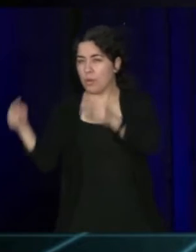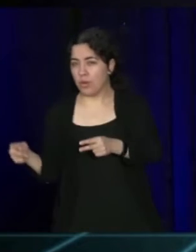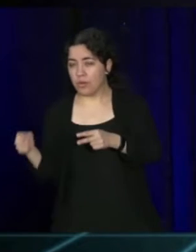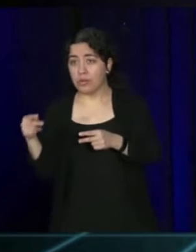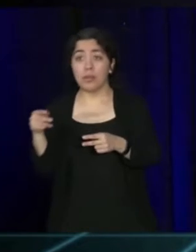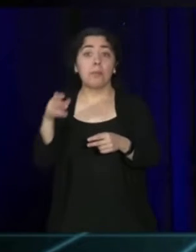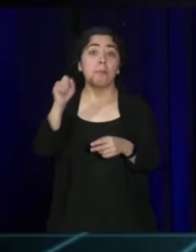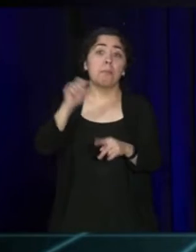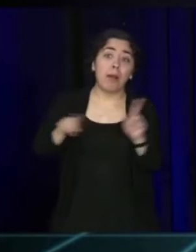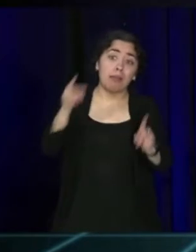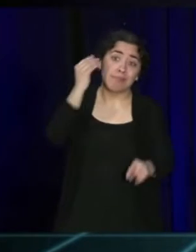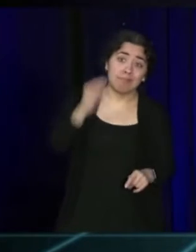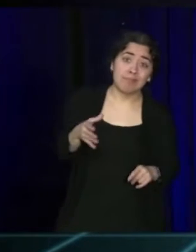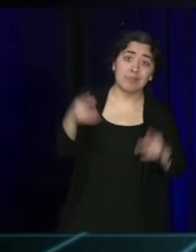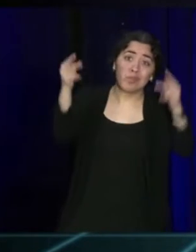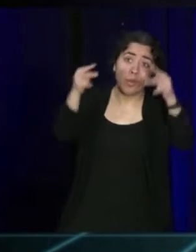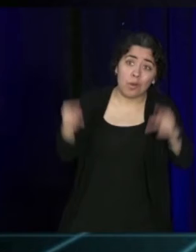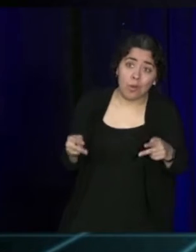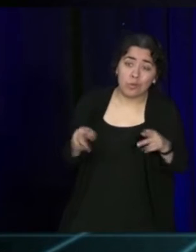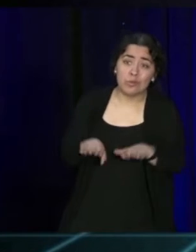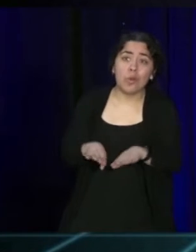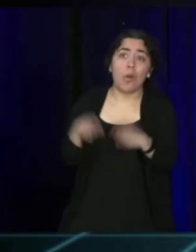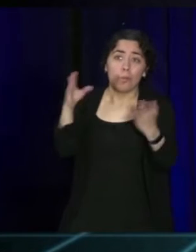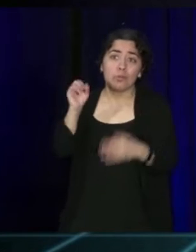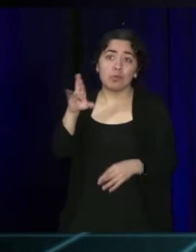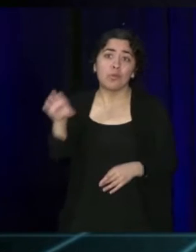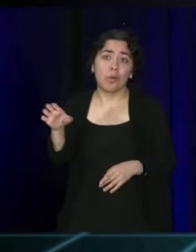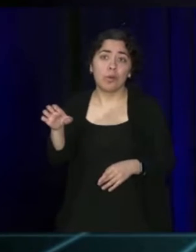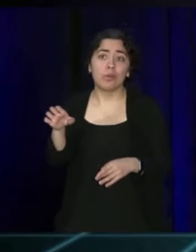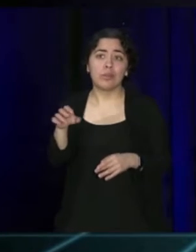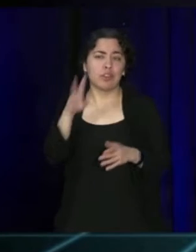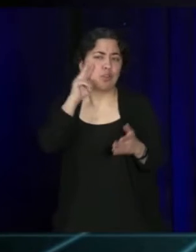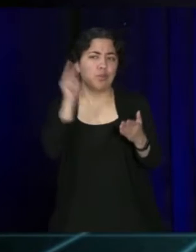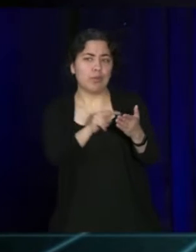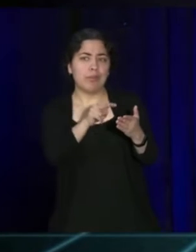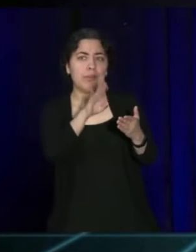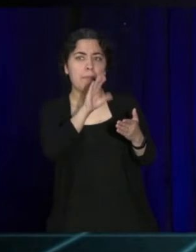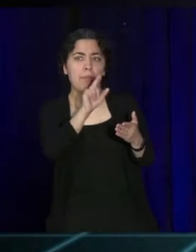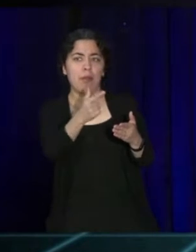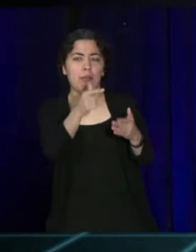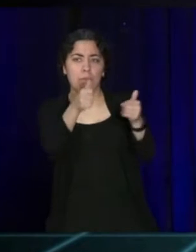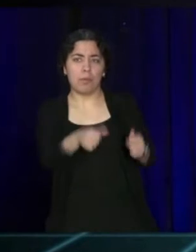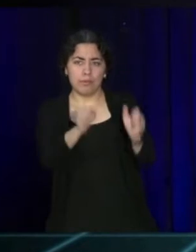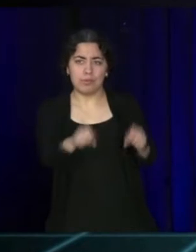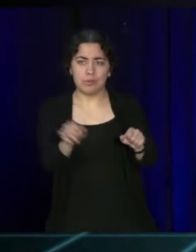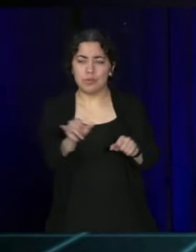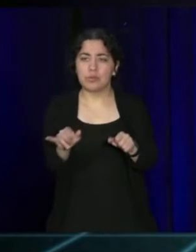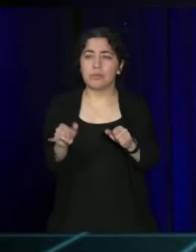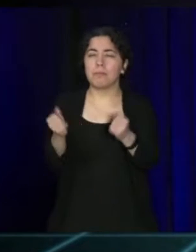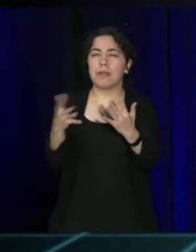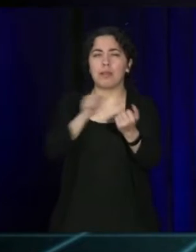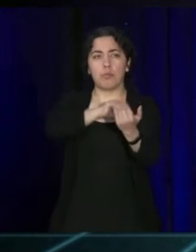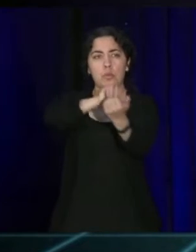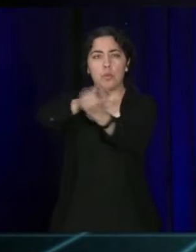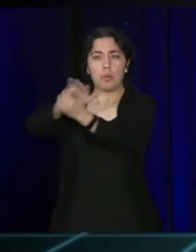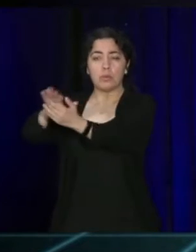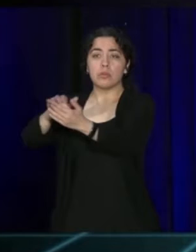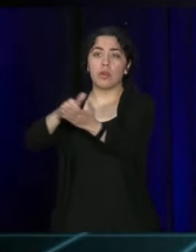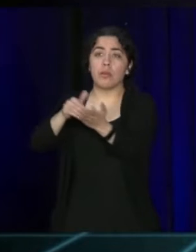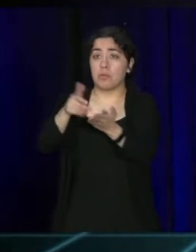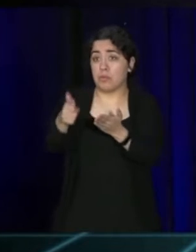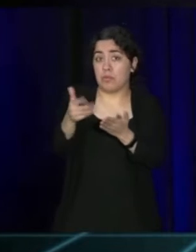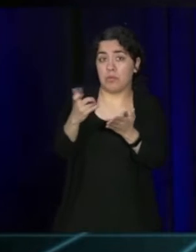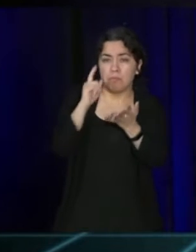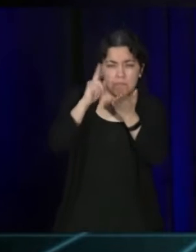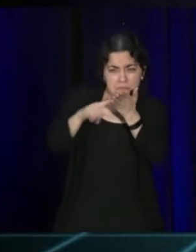source, and read the blog posts. But there's some other things that we actually approach this to as well, because a lot of times you want to find out, okay, I